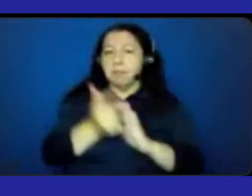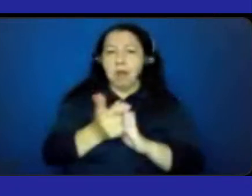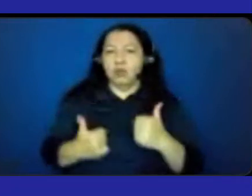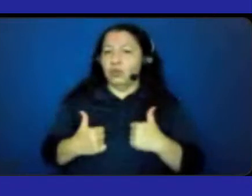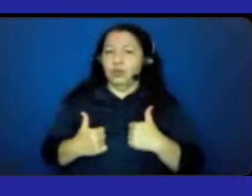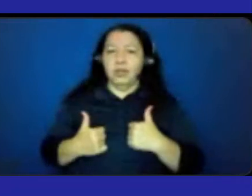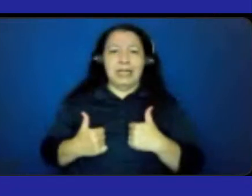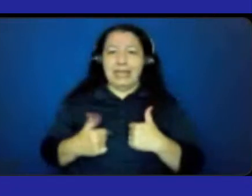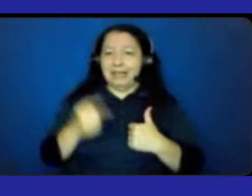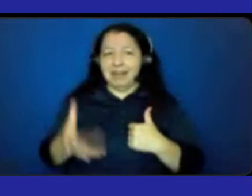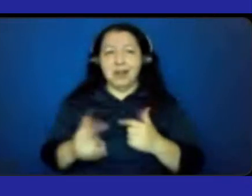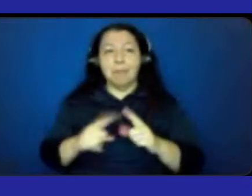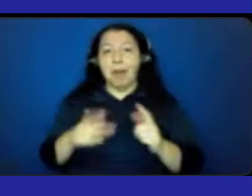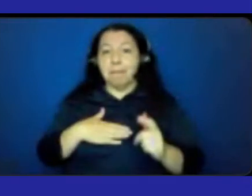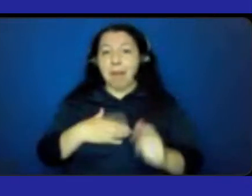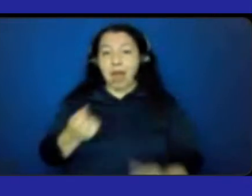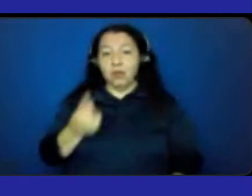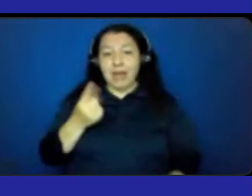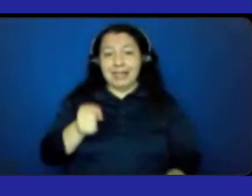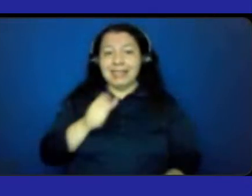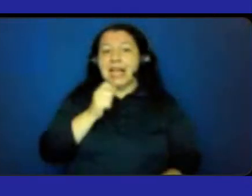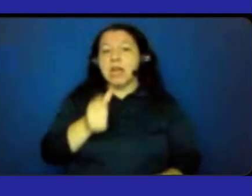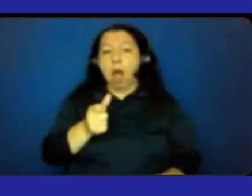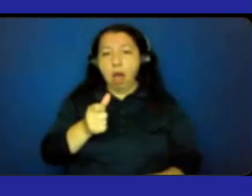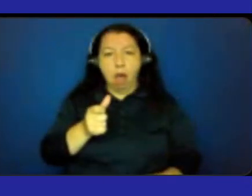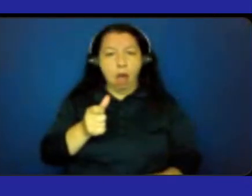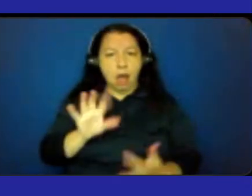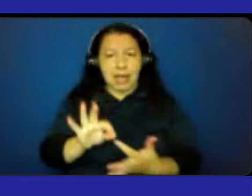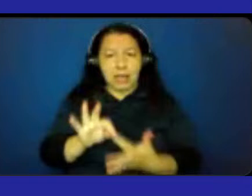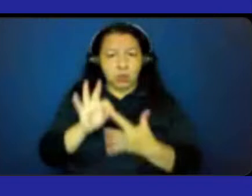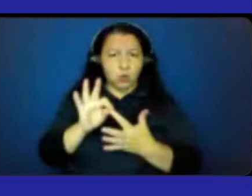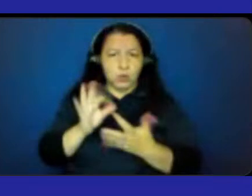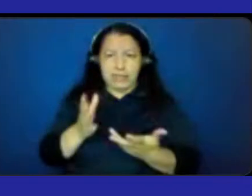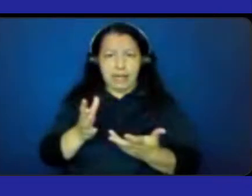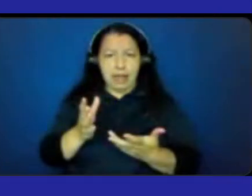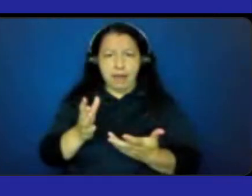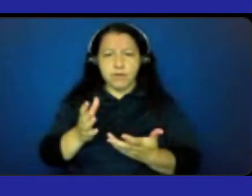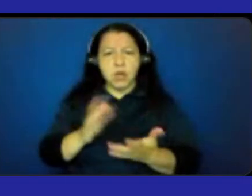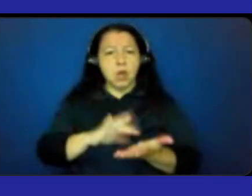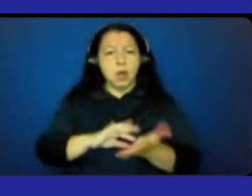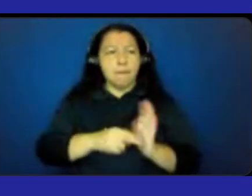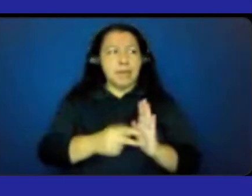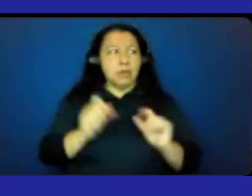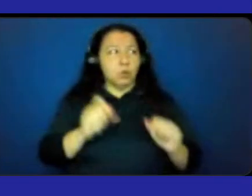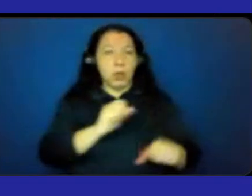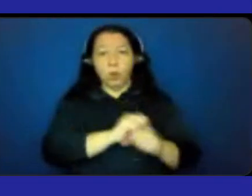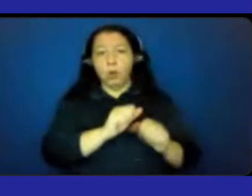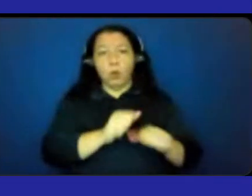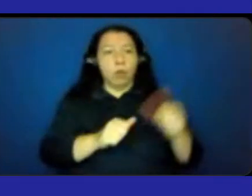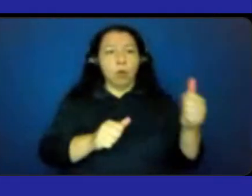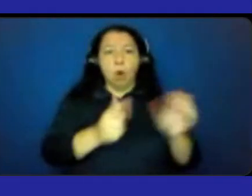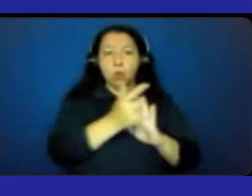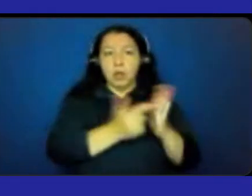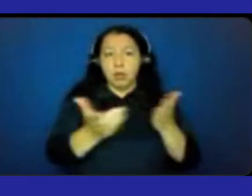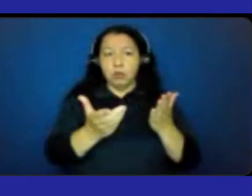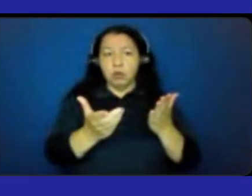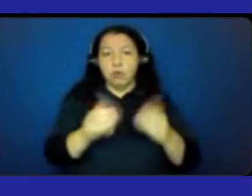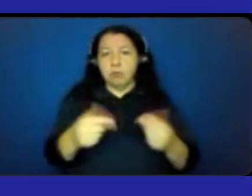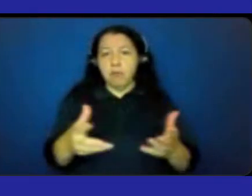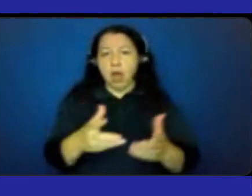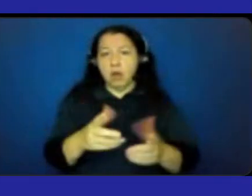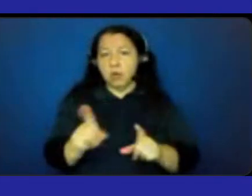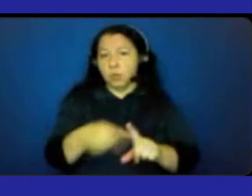my understanding is this is a non-exclusive agreement, and we are free to work with other legal services providers as needed.